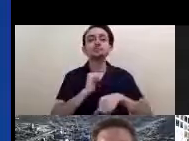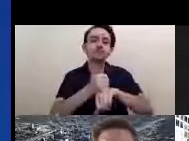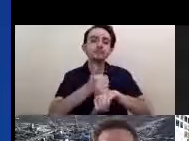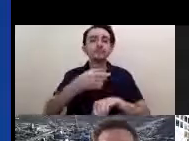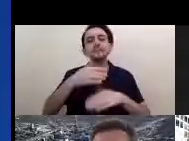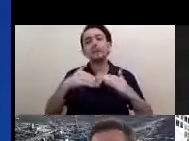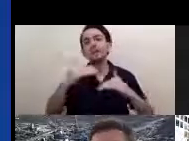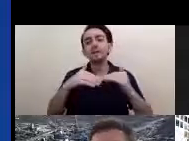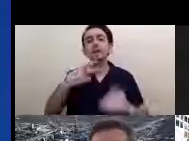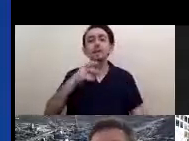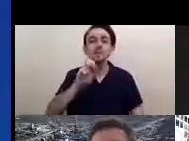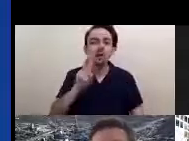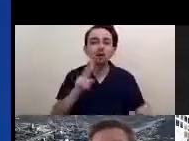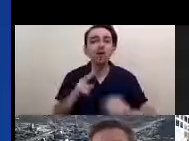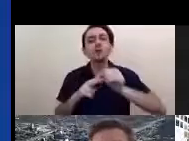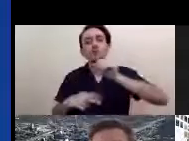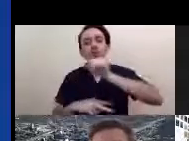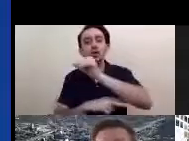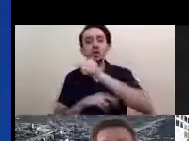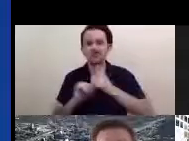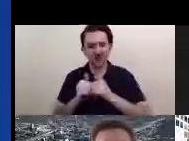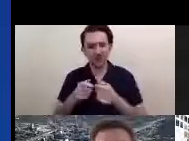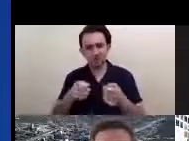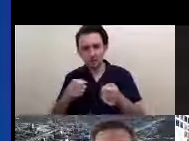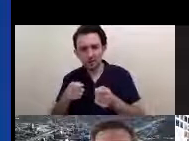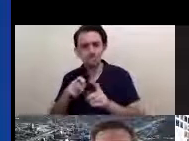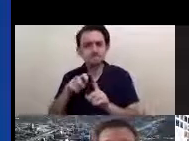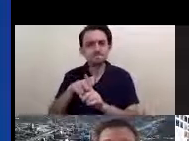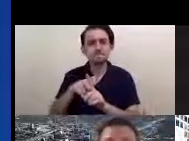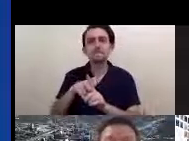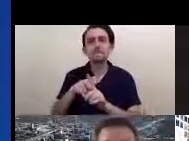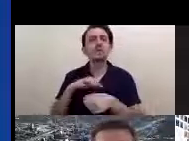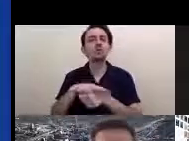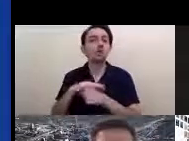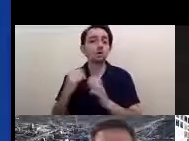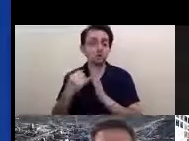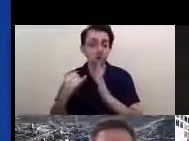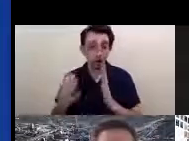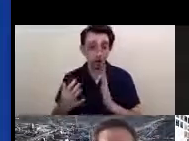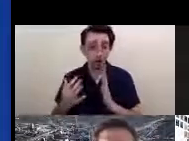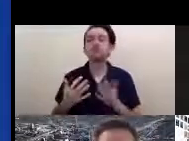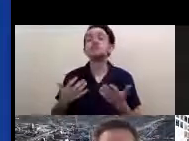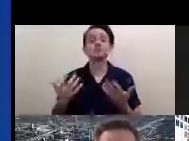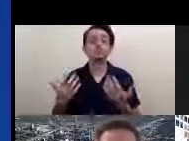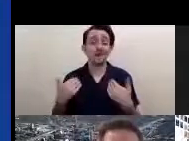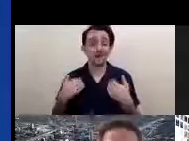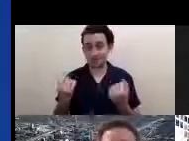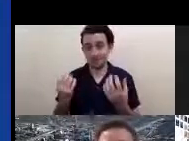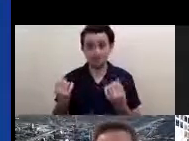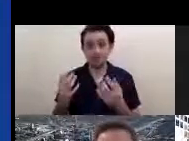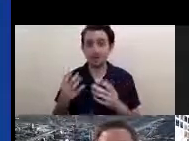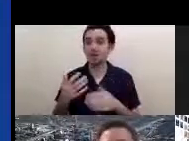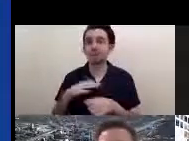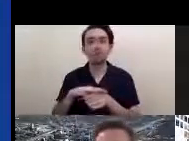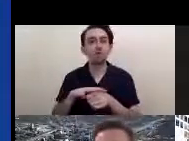to, there's some great capable local artists, but they might not have experience with the actual process of responding to a commission. So